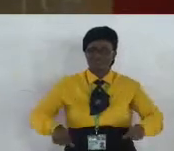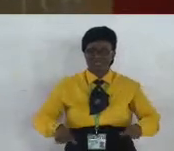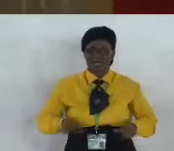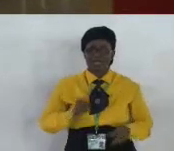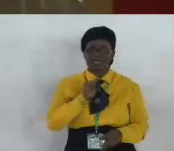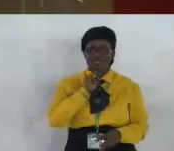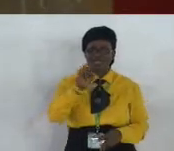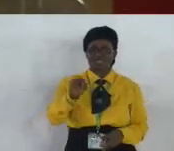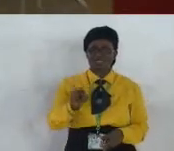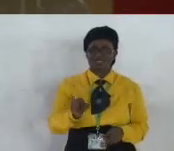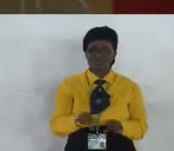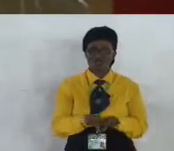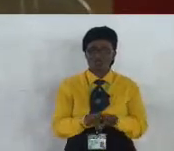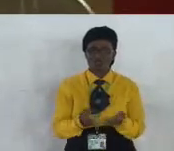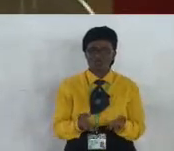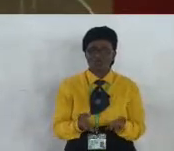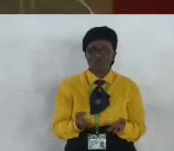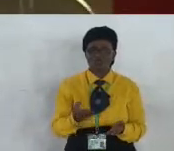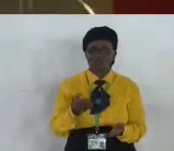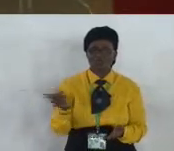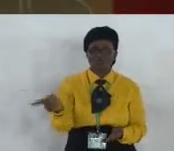You can go to the altar